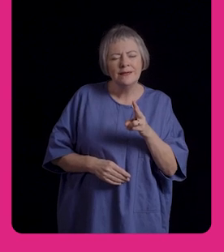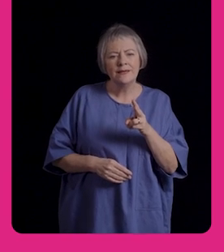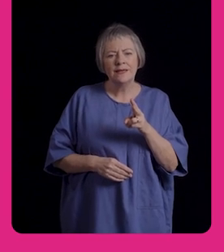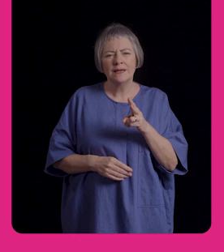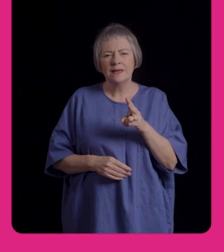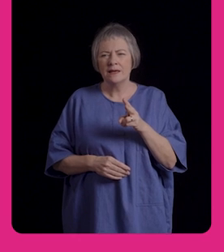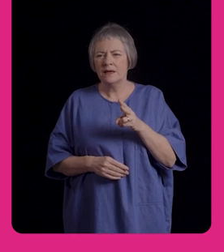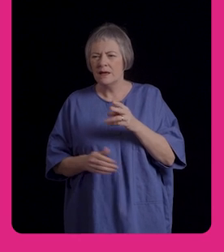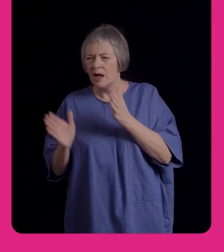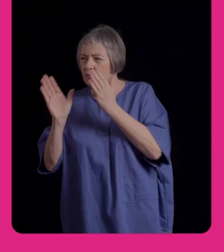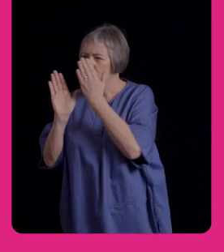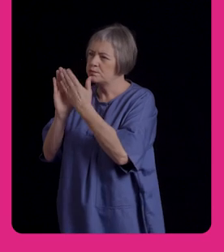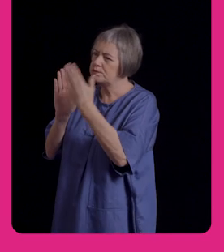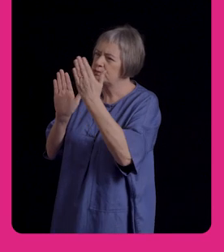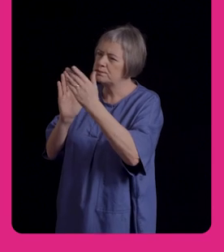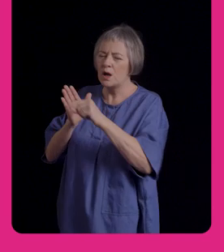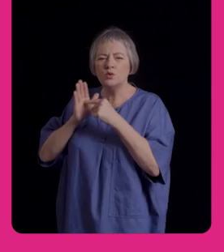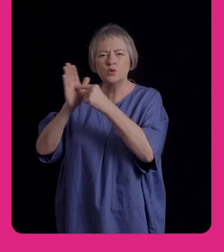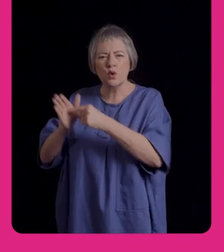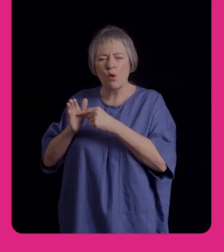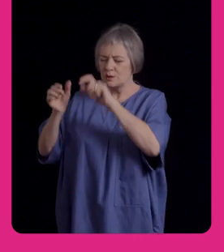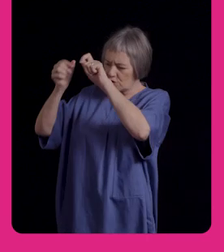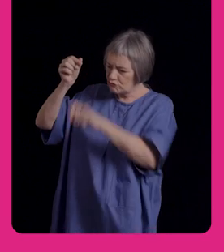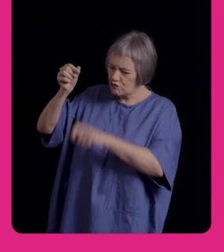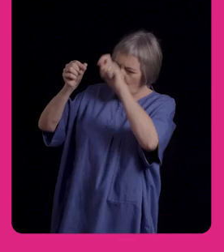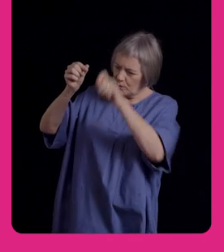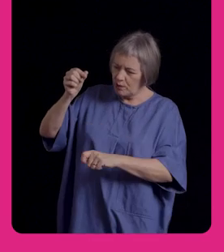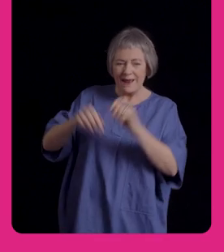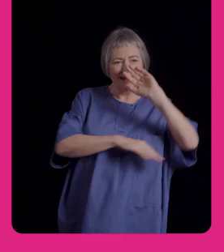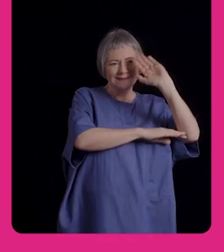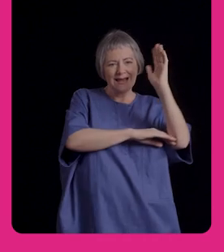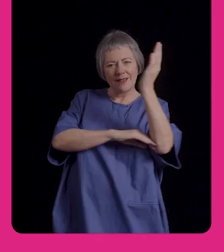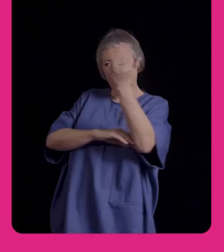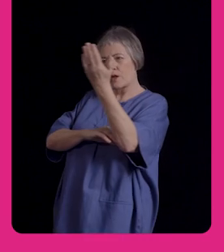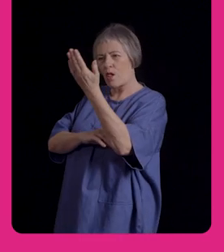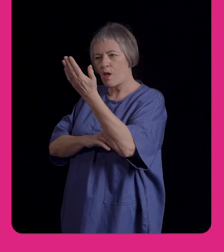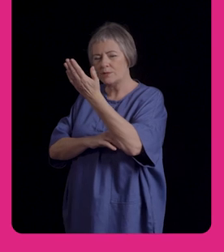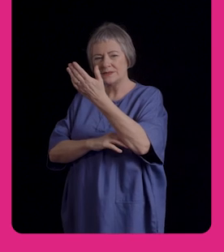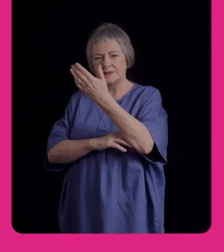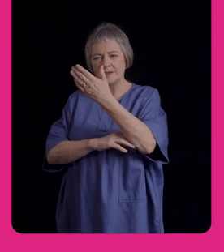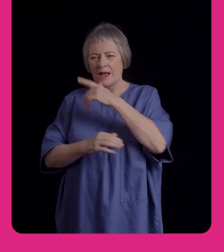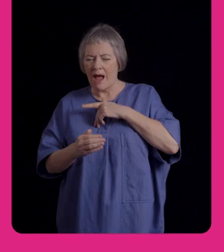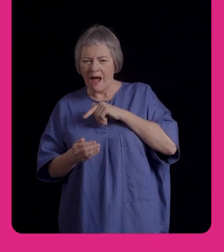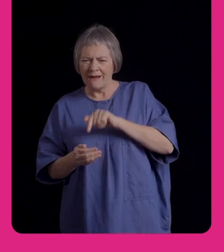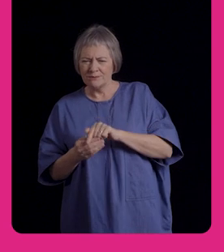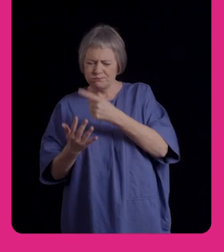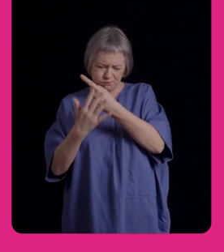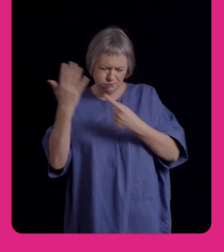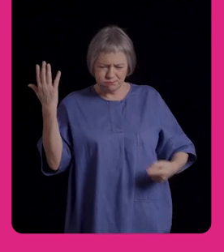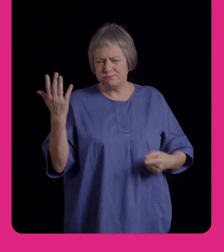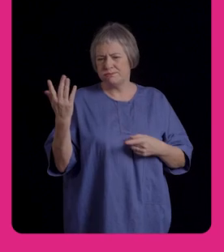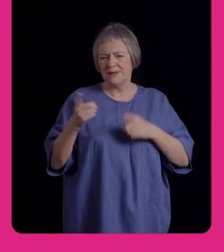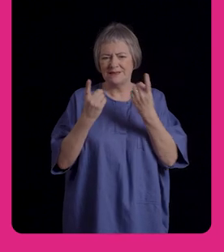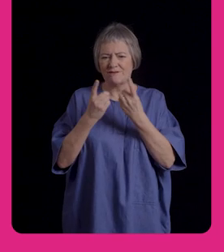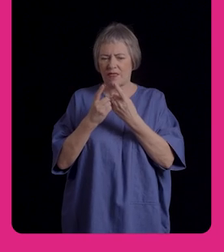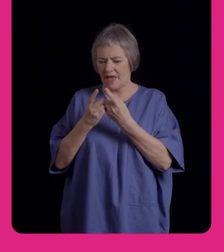there are stores as well of like tools. There are like ropes and sailcloth and pumps and things. Like again,